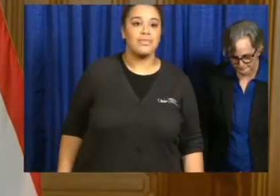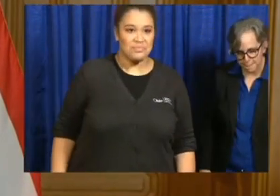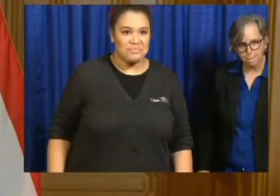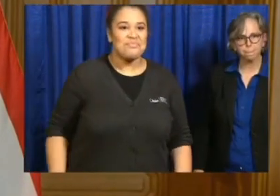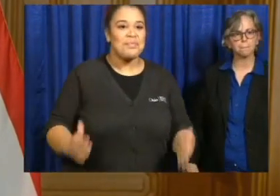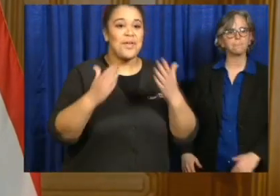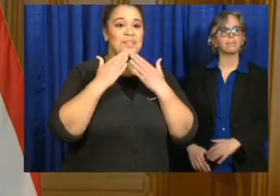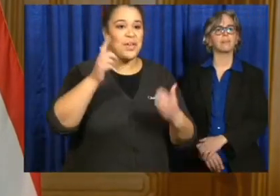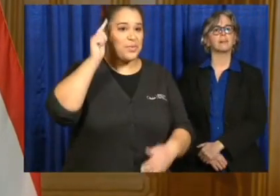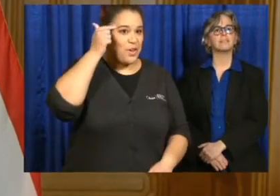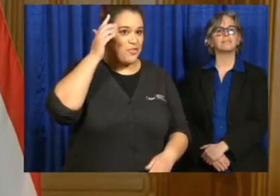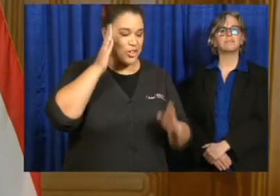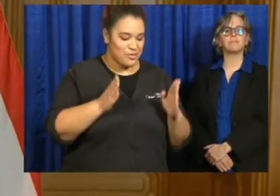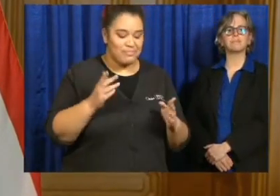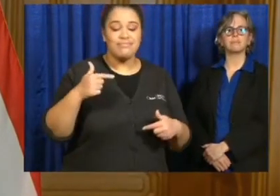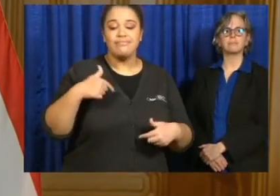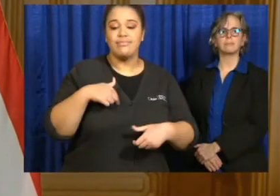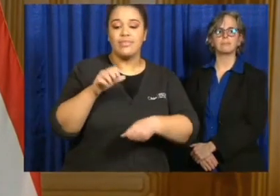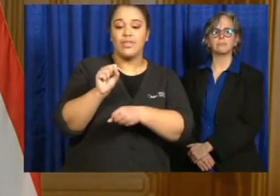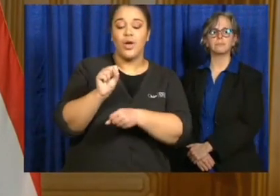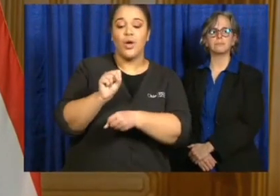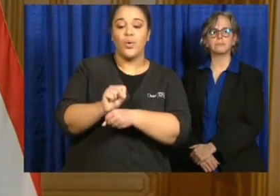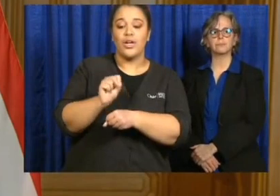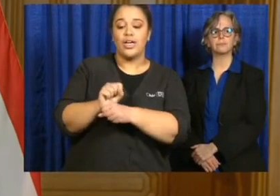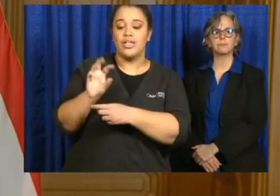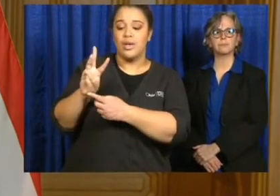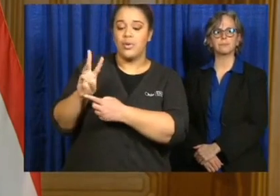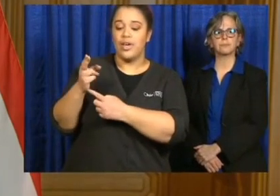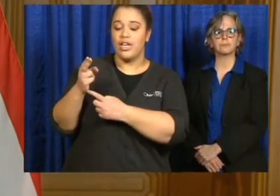Thank you, Governor. Jim Oddie from WHIO-TV. Your decision